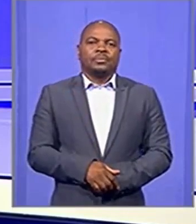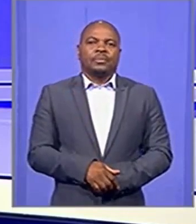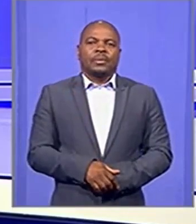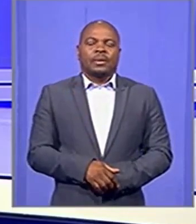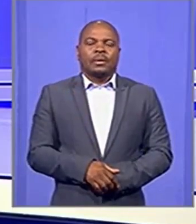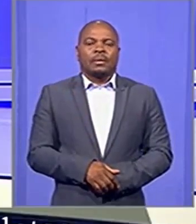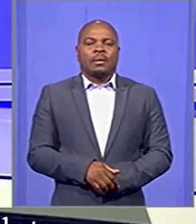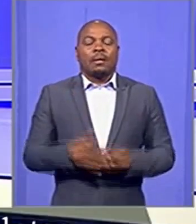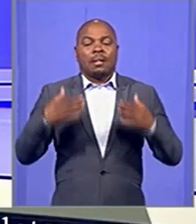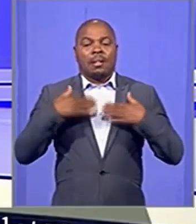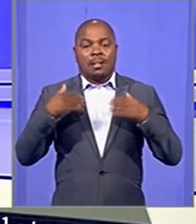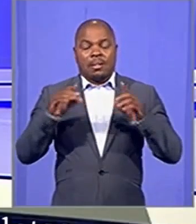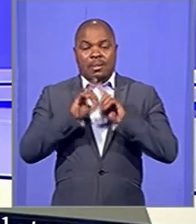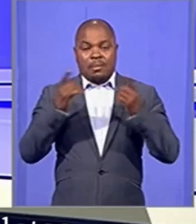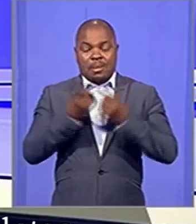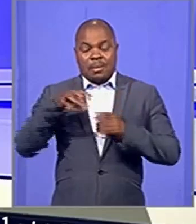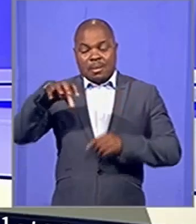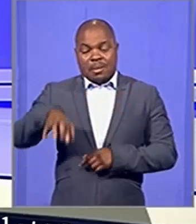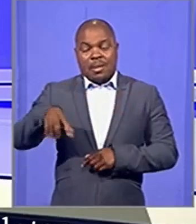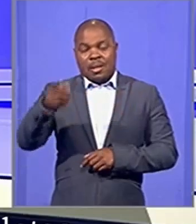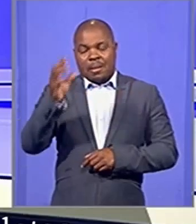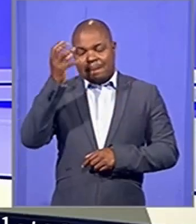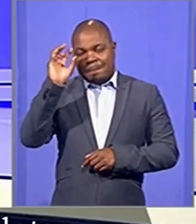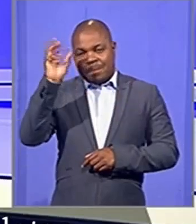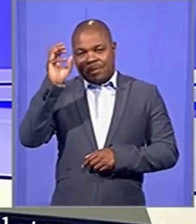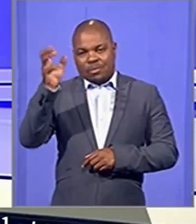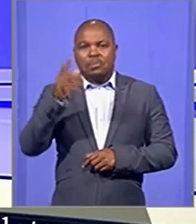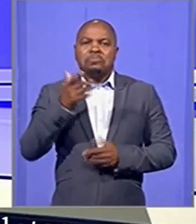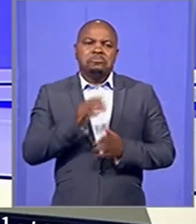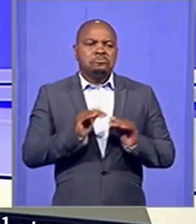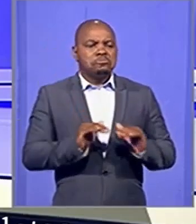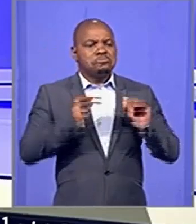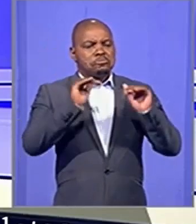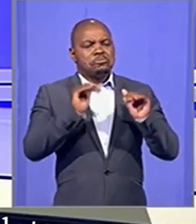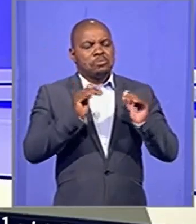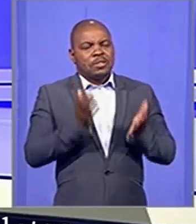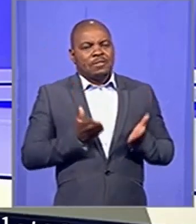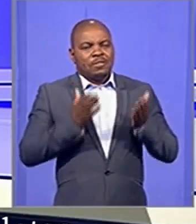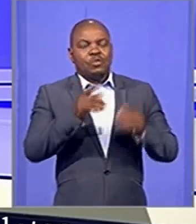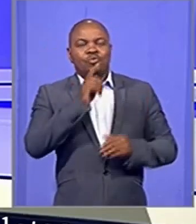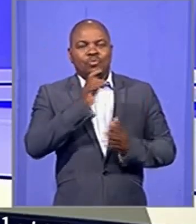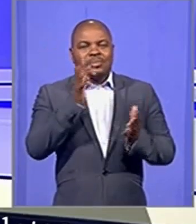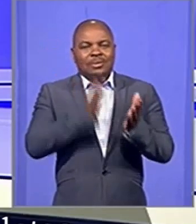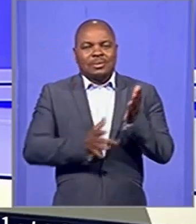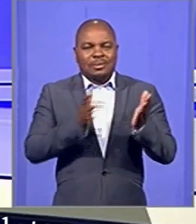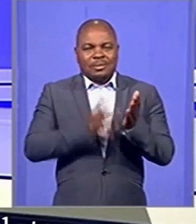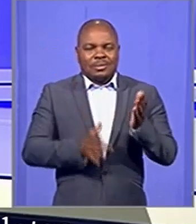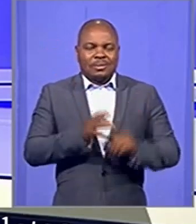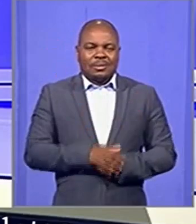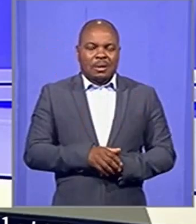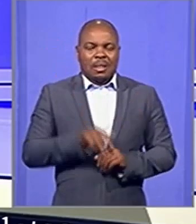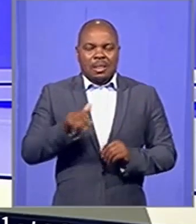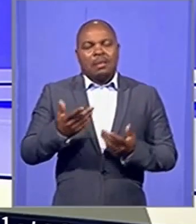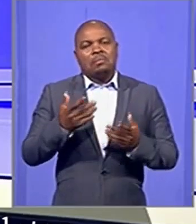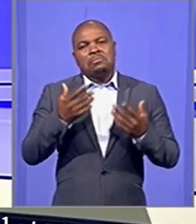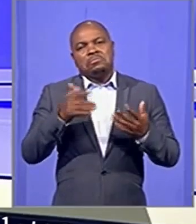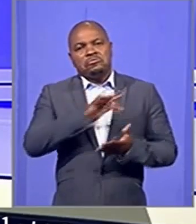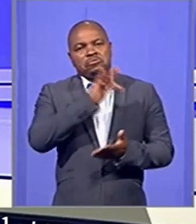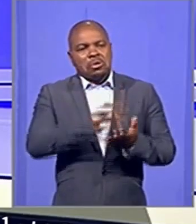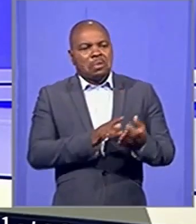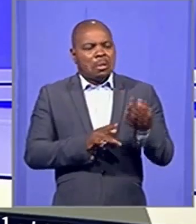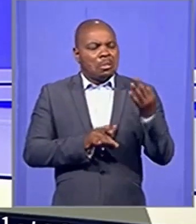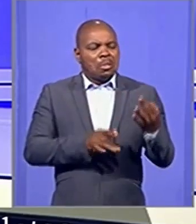Lefapha la Bophelo Porofenseng ya Free State le tswela pele ho akofisa ditshebeletso ka mokgwa wa digitale ditsing tsa lona le thakgotse ditshia tse 3 tsa